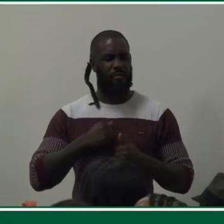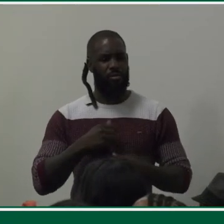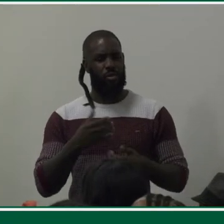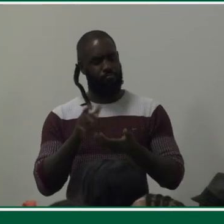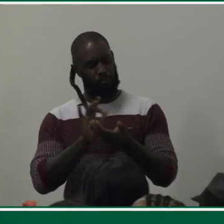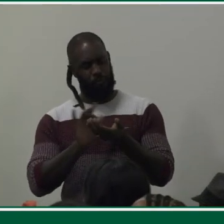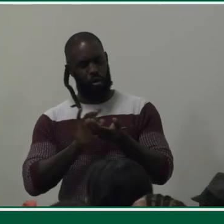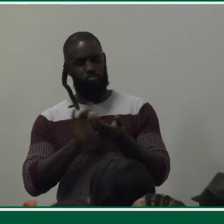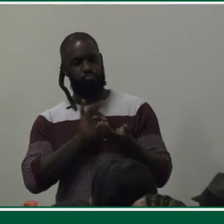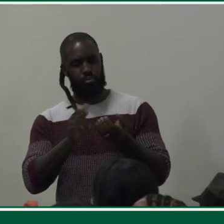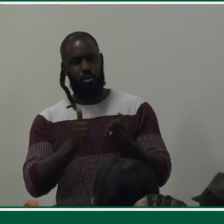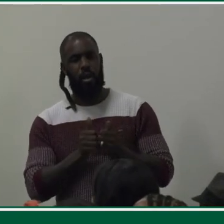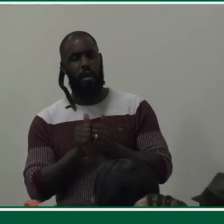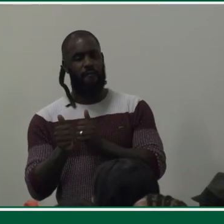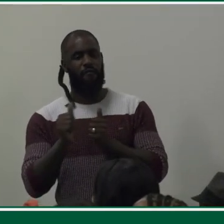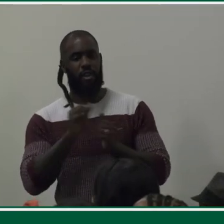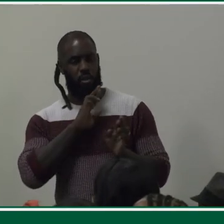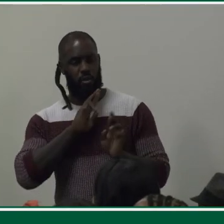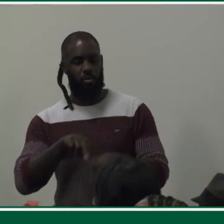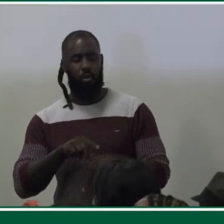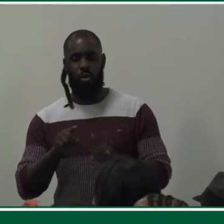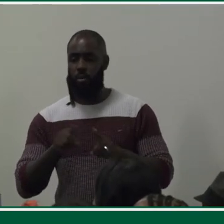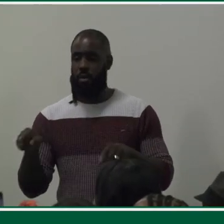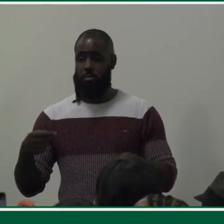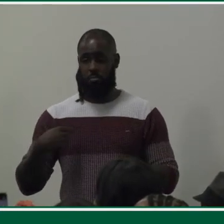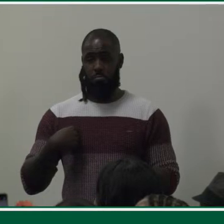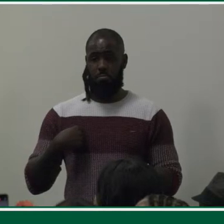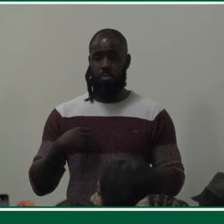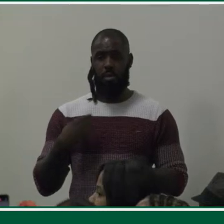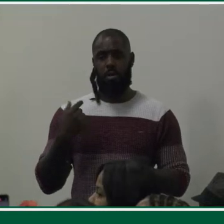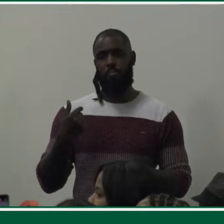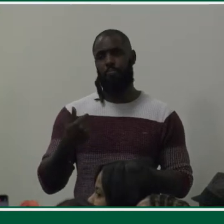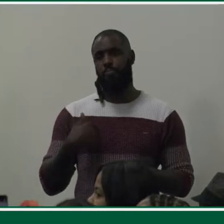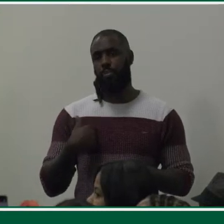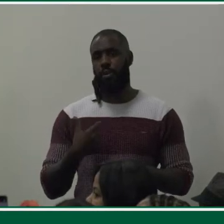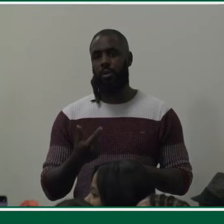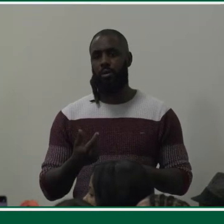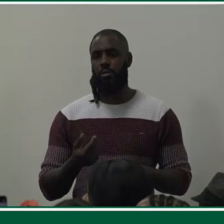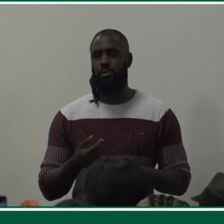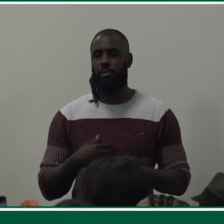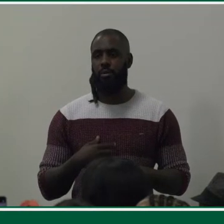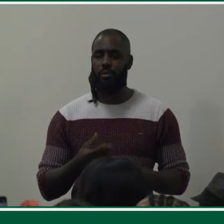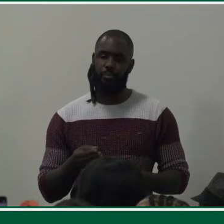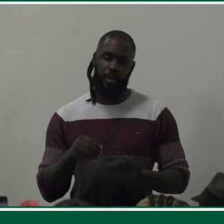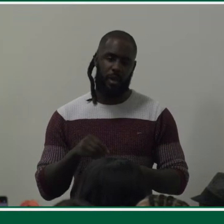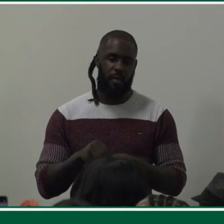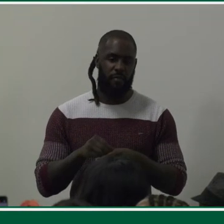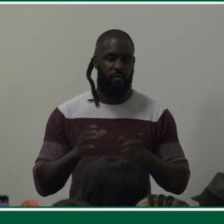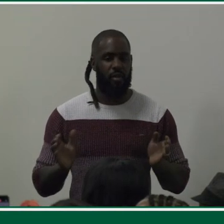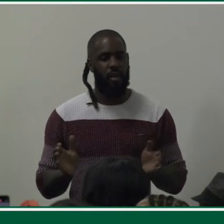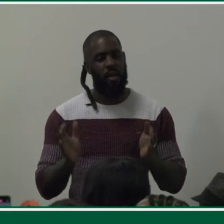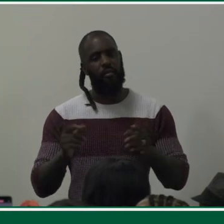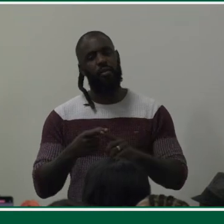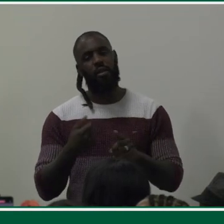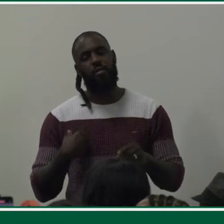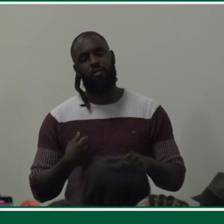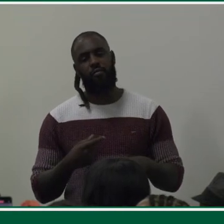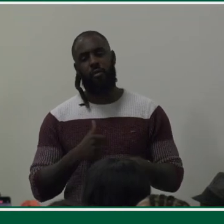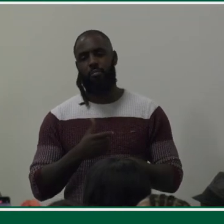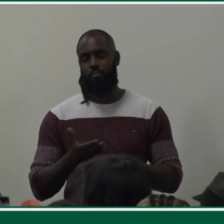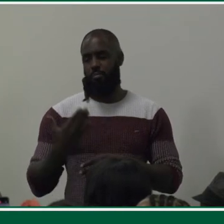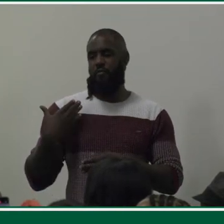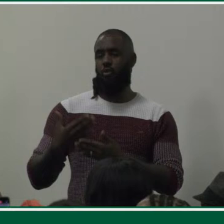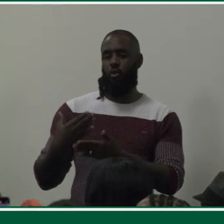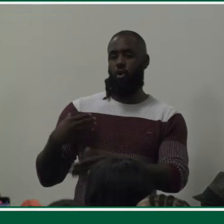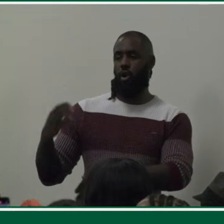follow it, you can take a look at the report. So I was fortunate to be part of an effort that was put into place by the prior